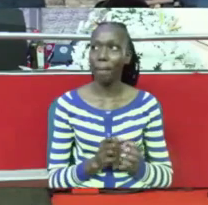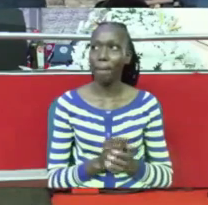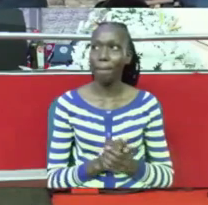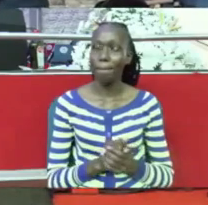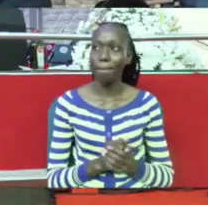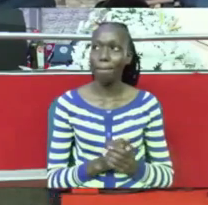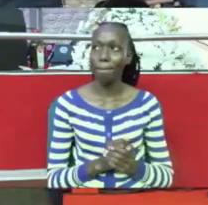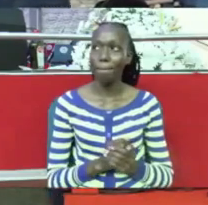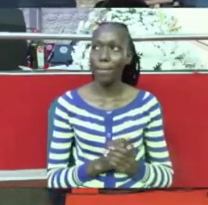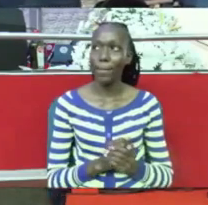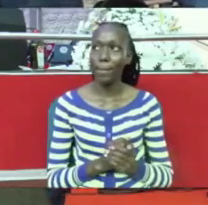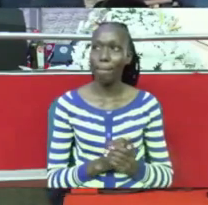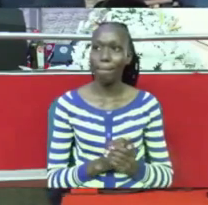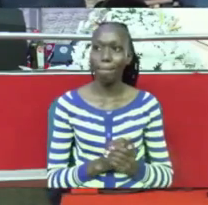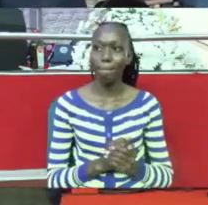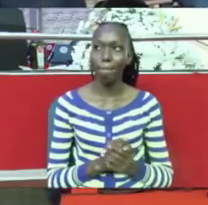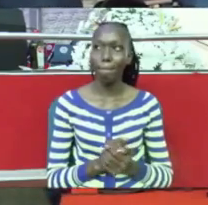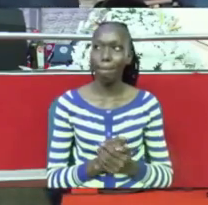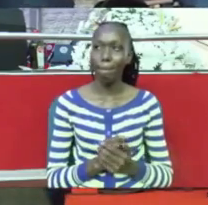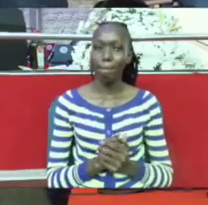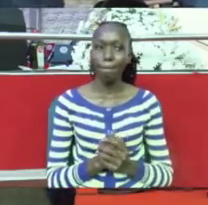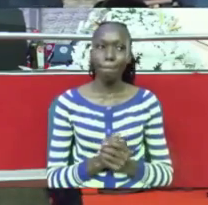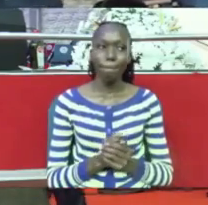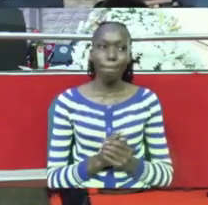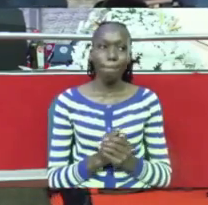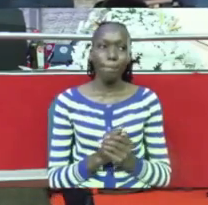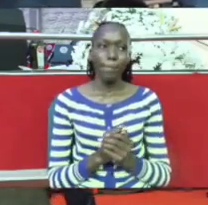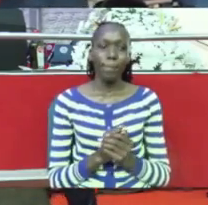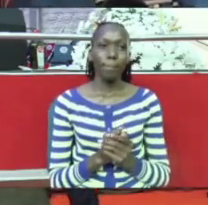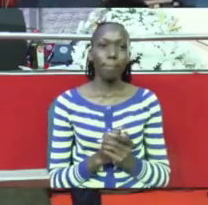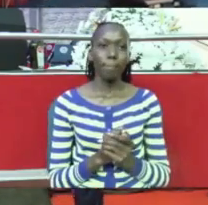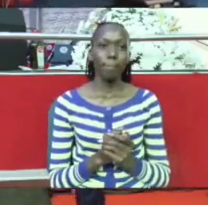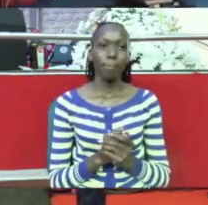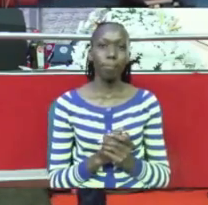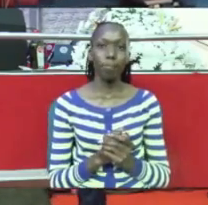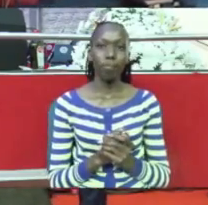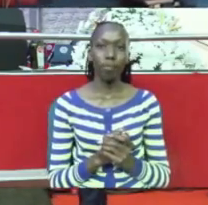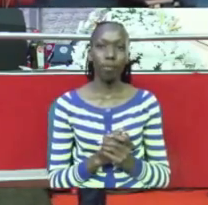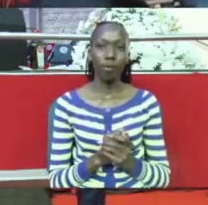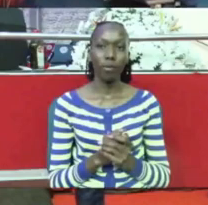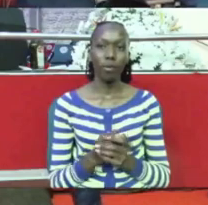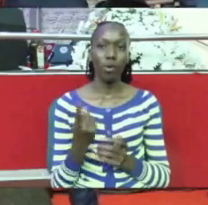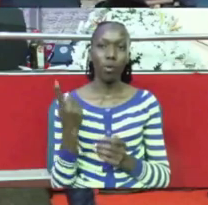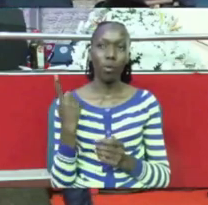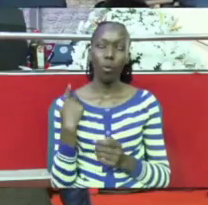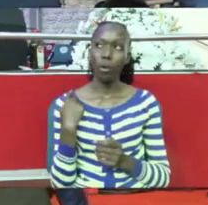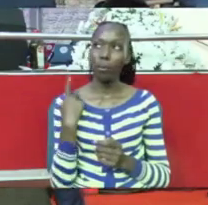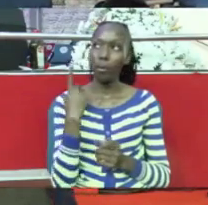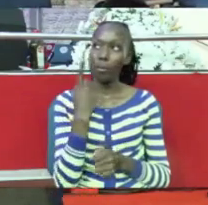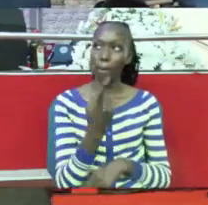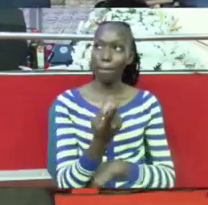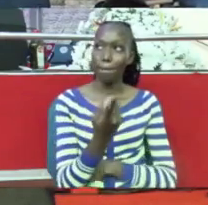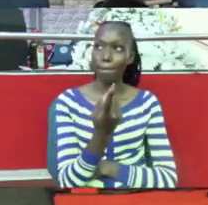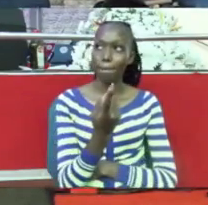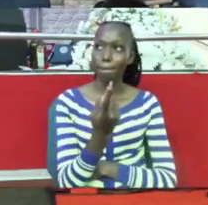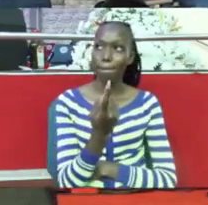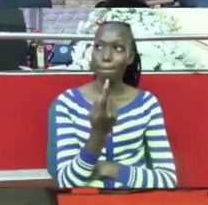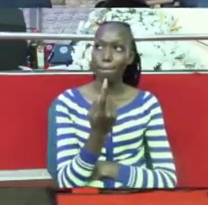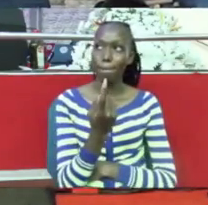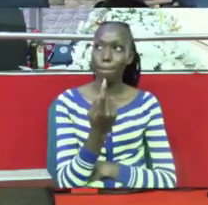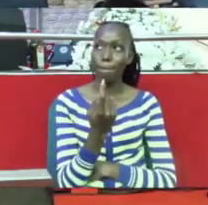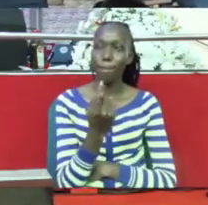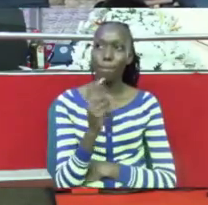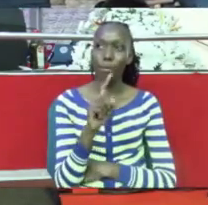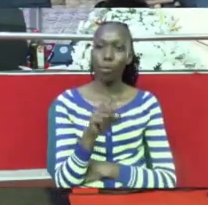msamiati. Because I'll go right into them. Lakini tutaweza kuichambua tu. The first description or definition of the worm